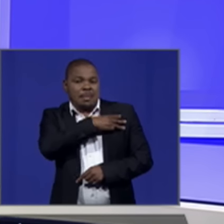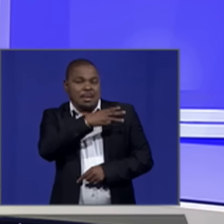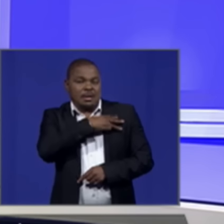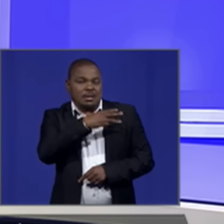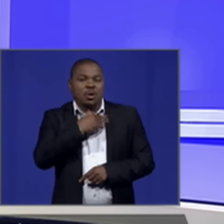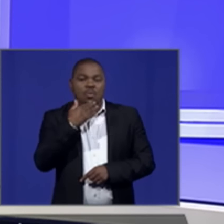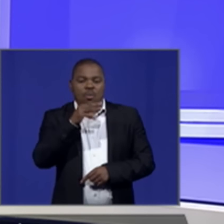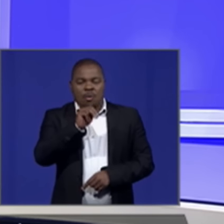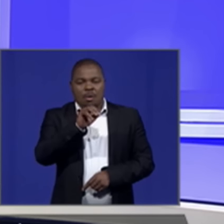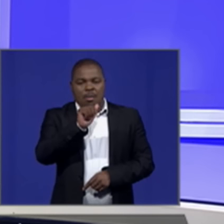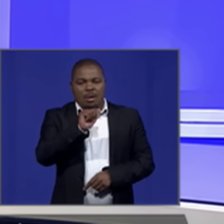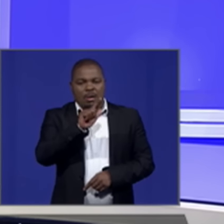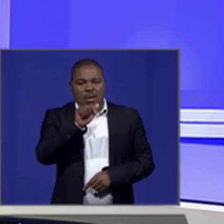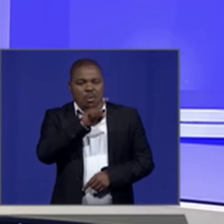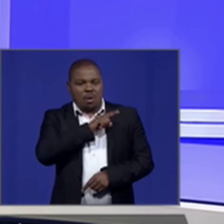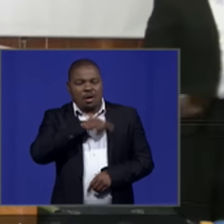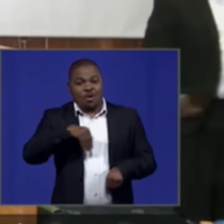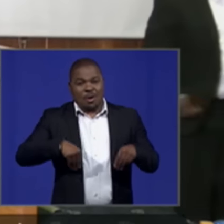ka bonweenwee.